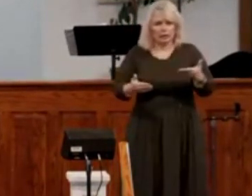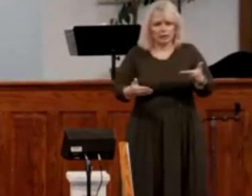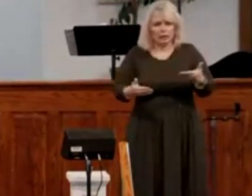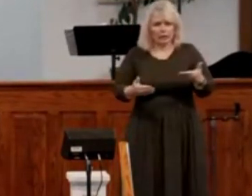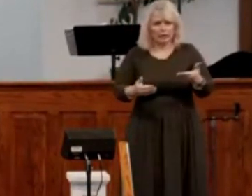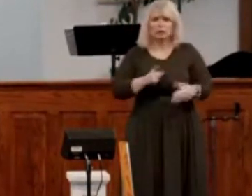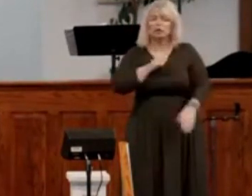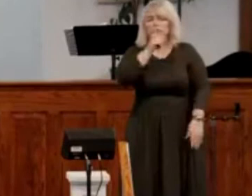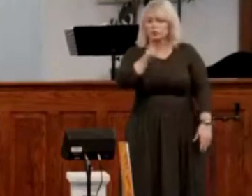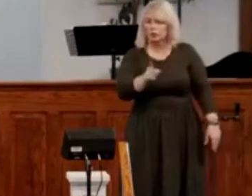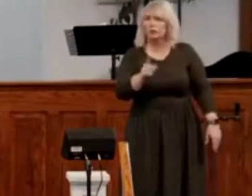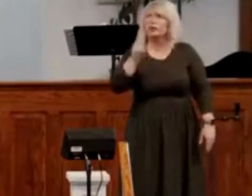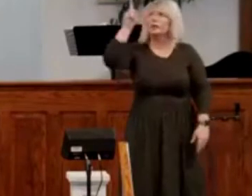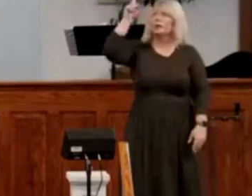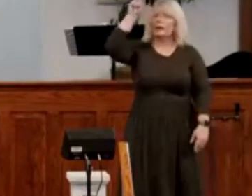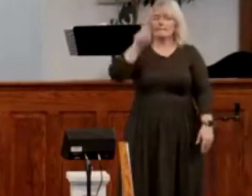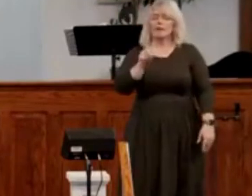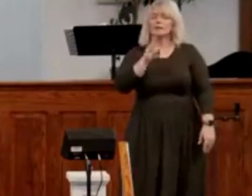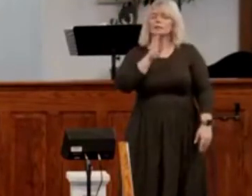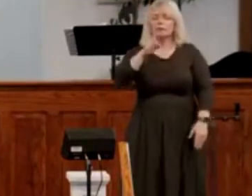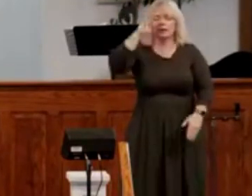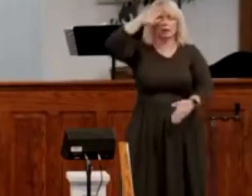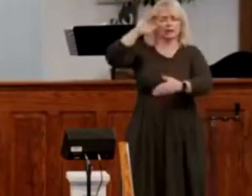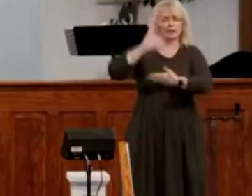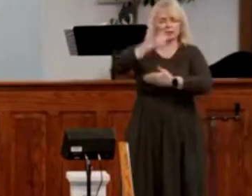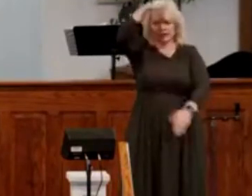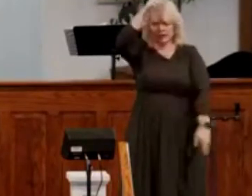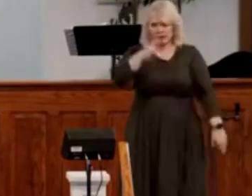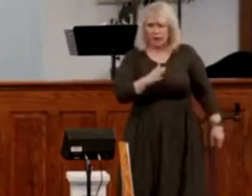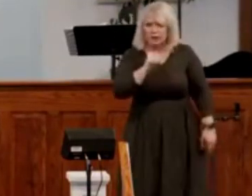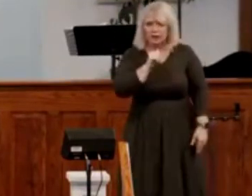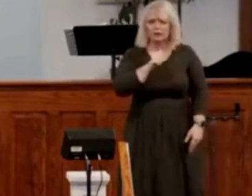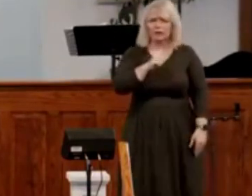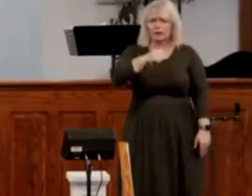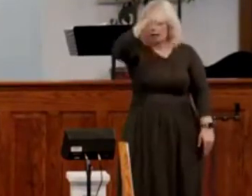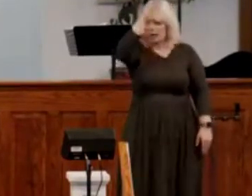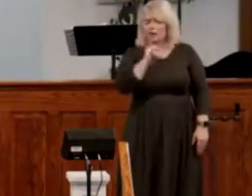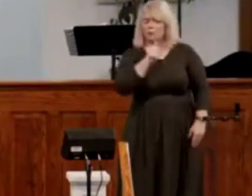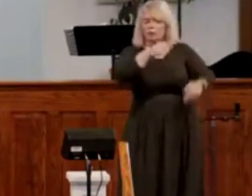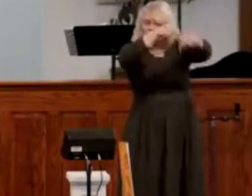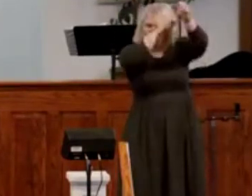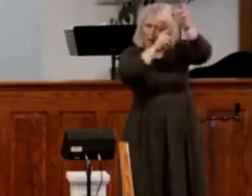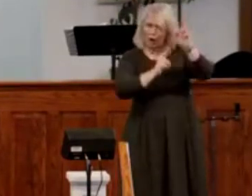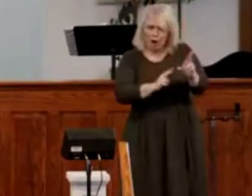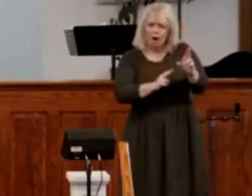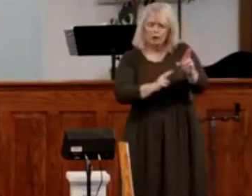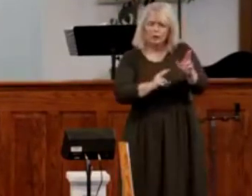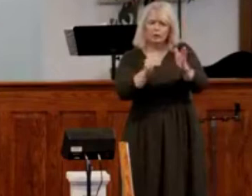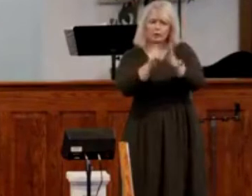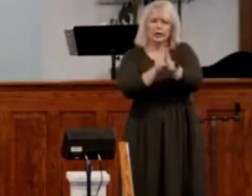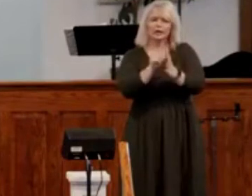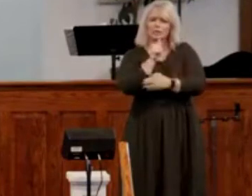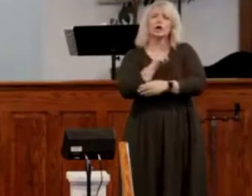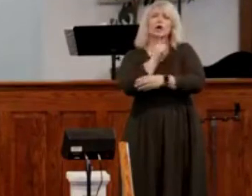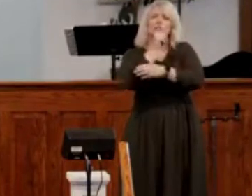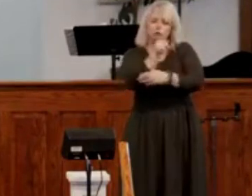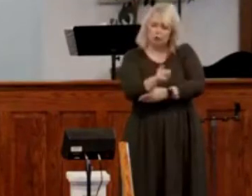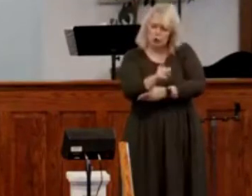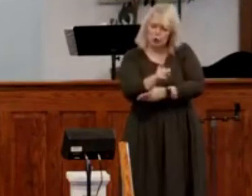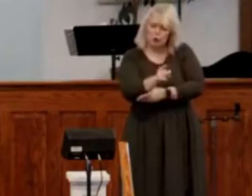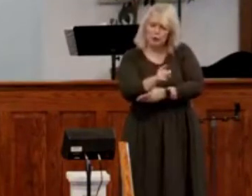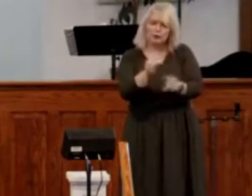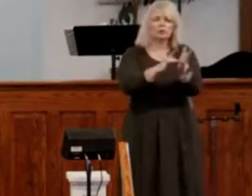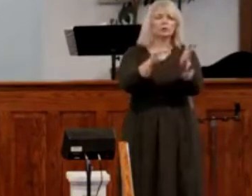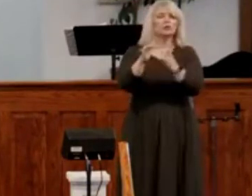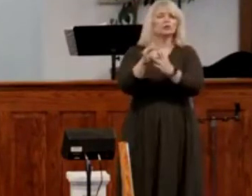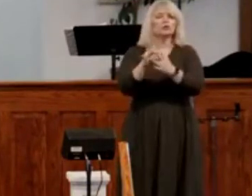He has to be the Son of God. God would not honor that type of prediction if it wasn't true. So Jesus proves